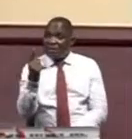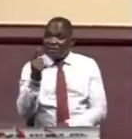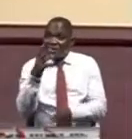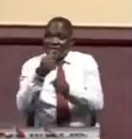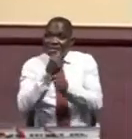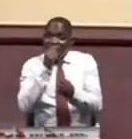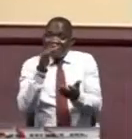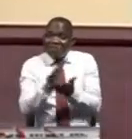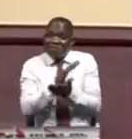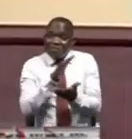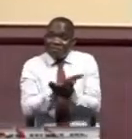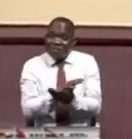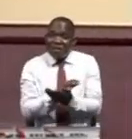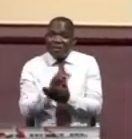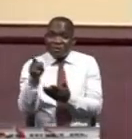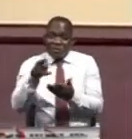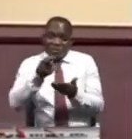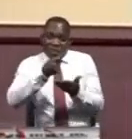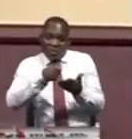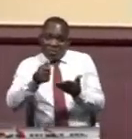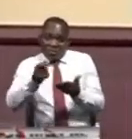sheet, which you signed,